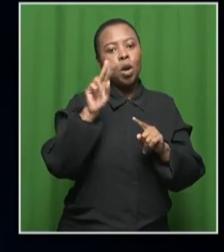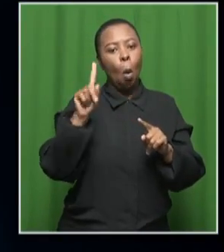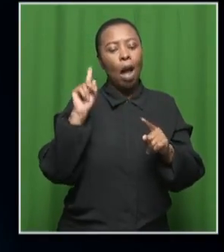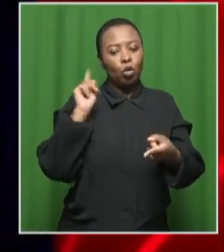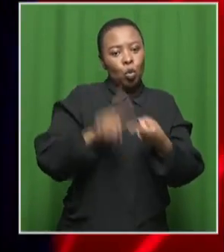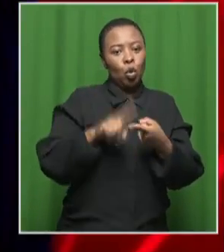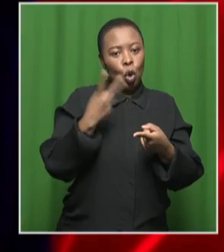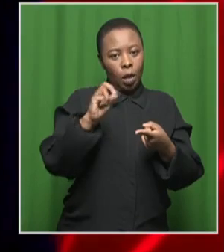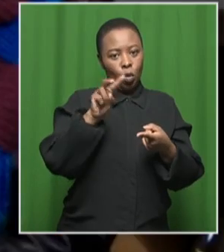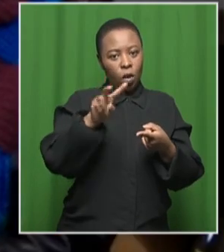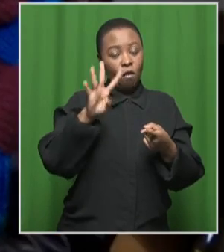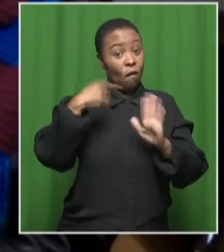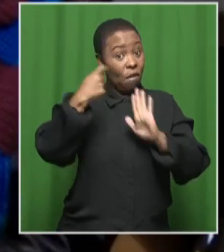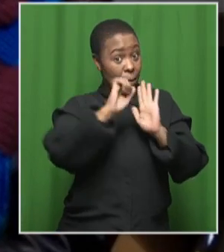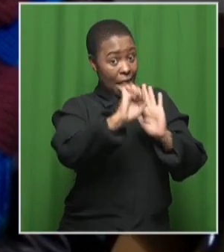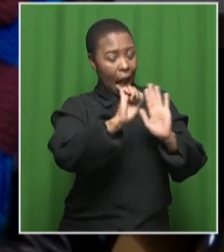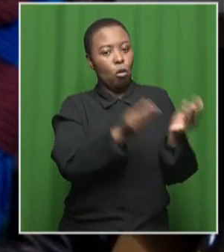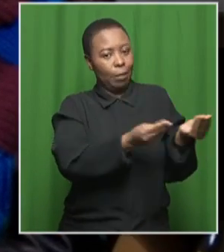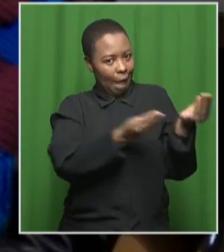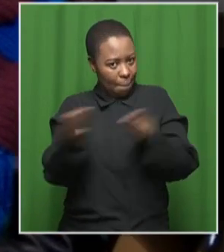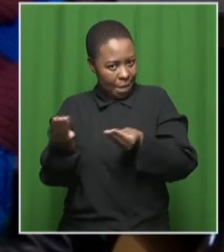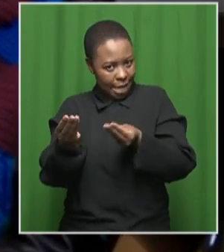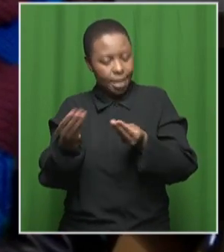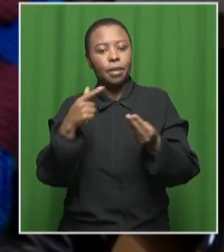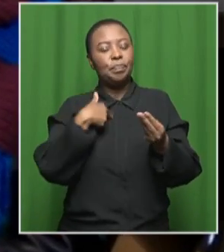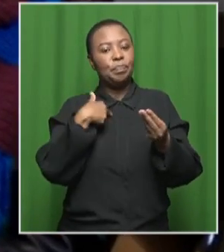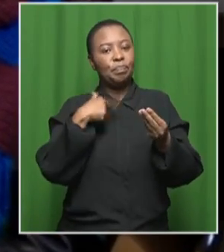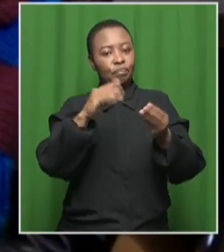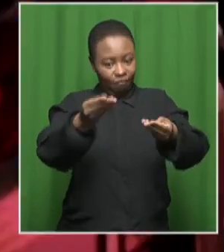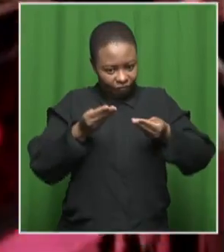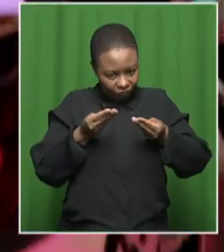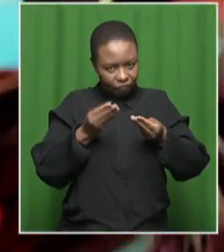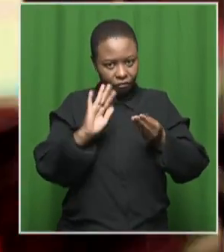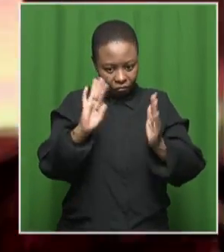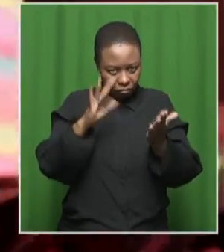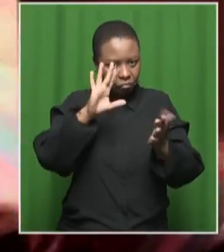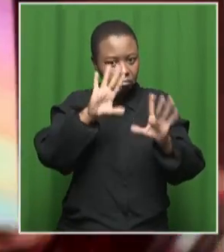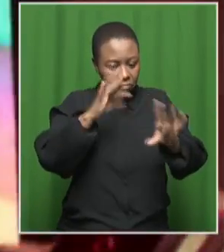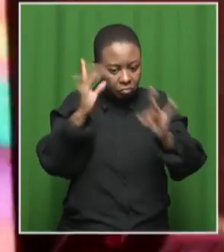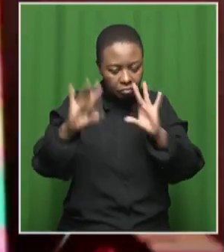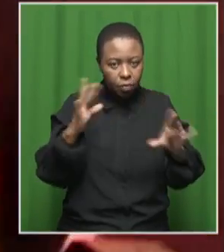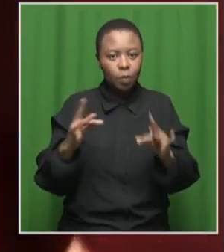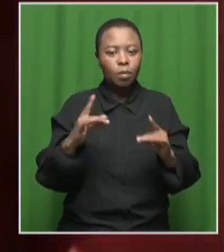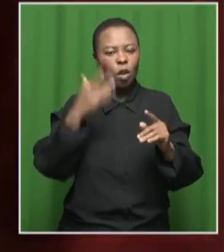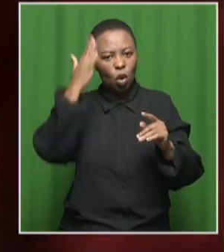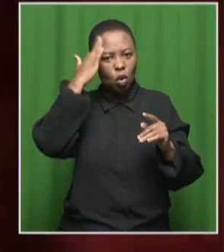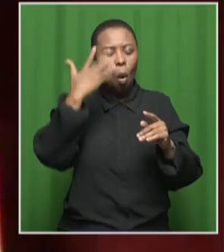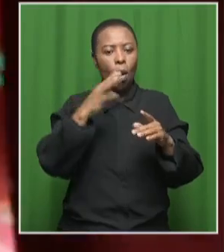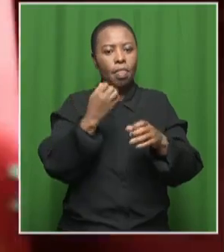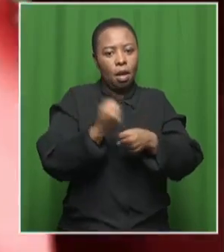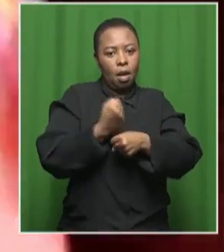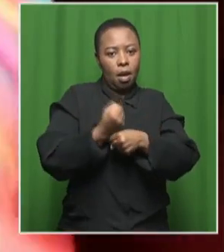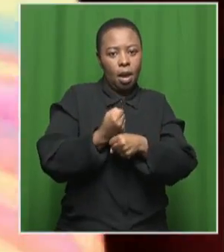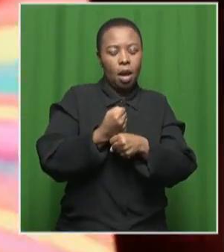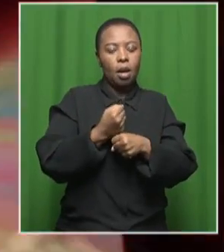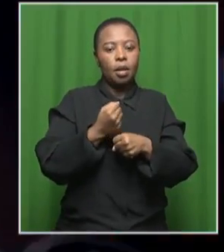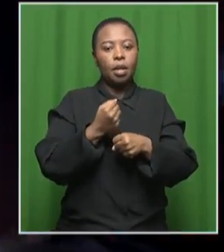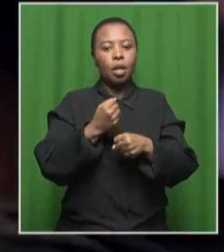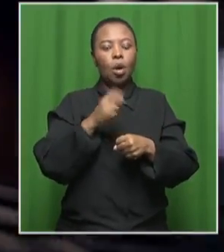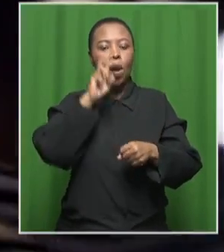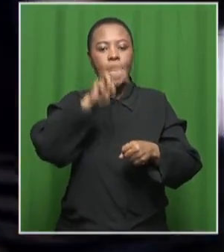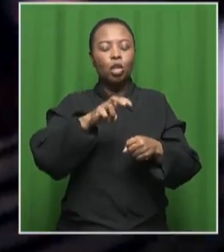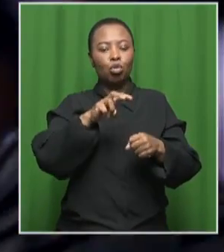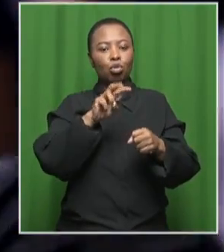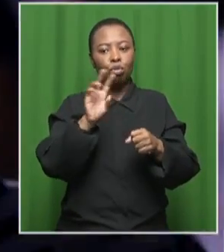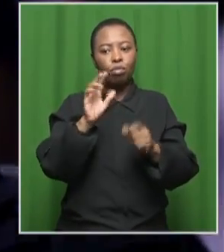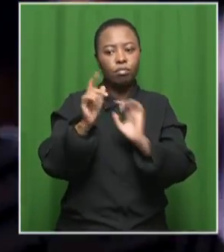their films. So we went through these submissions, and then also, you know, with curating, you do also have to source so that your